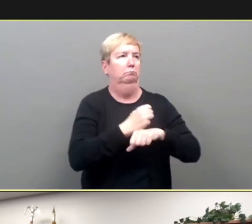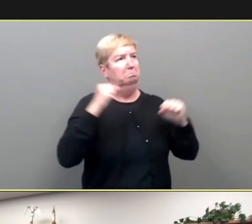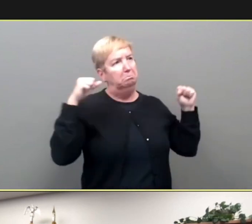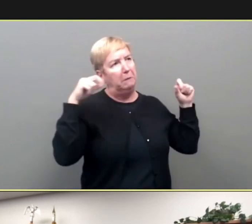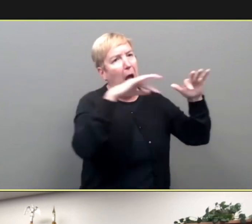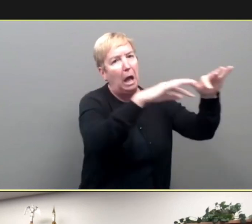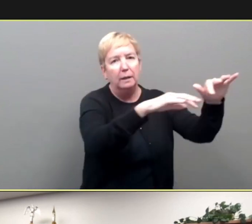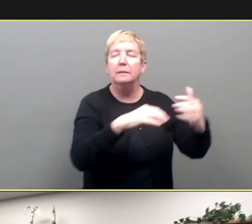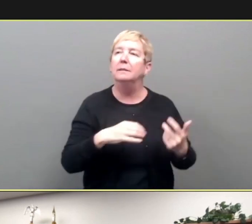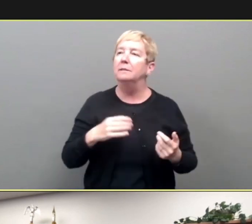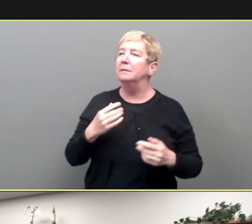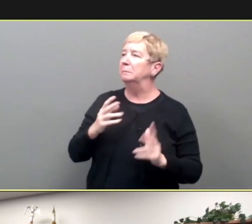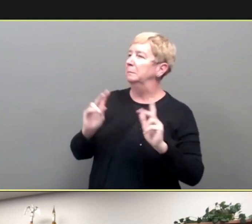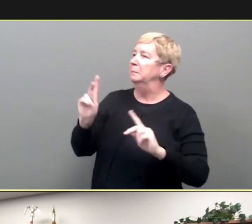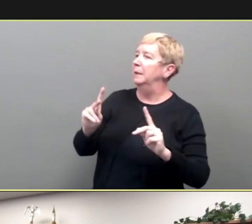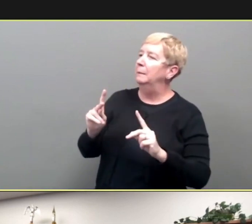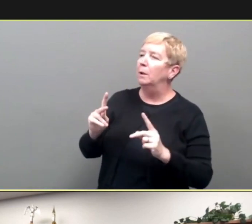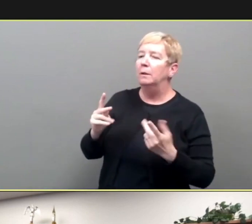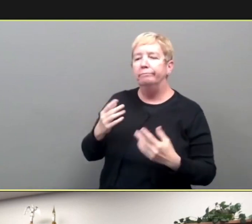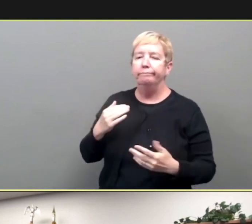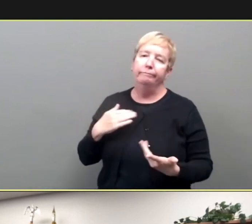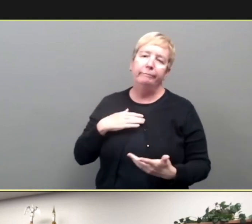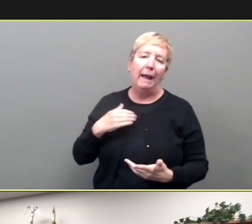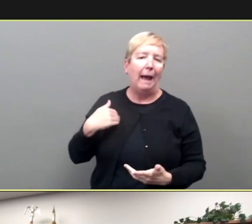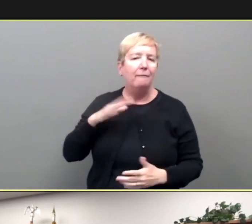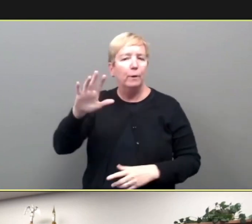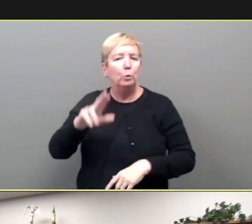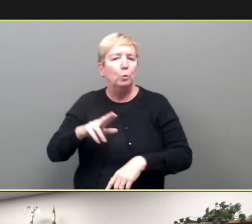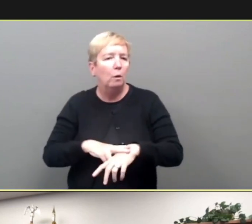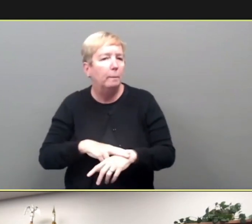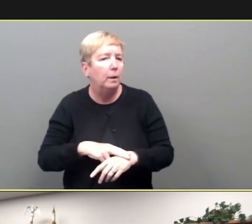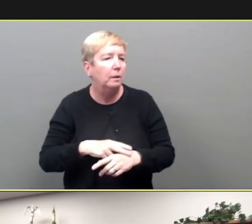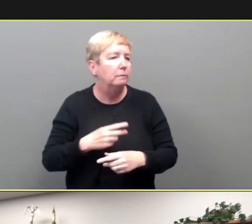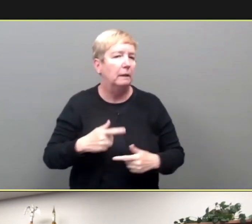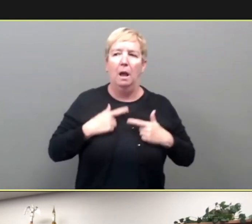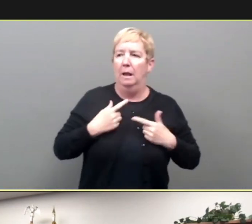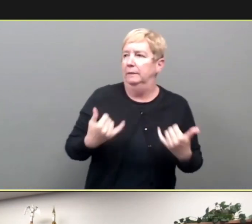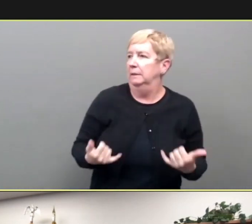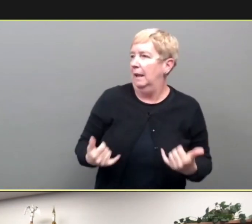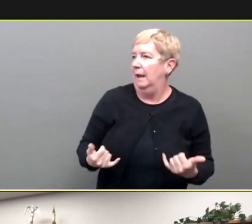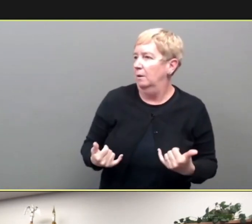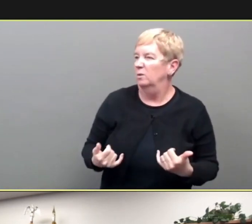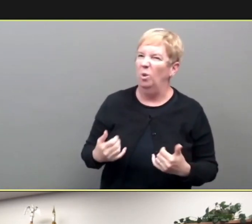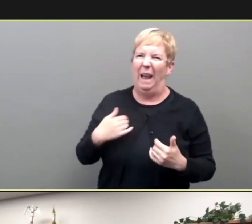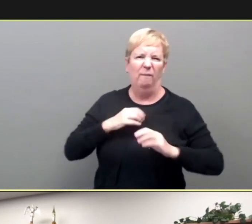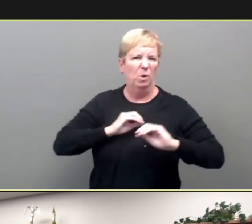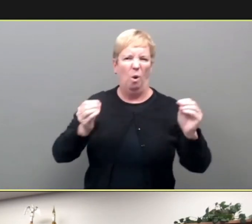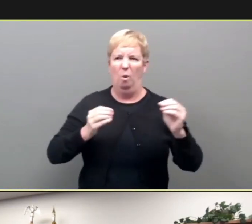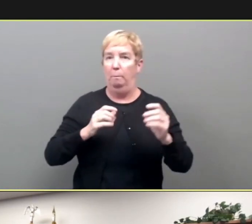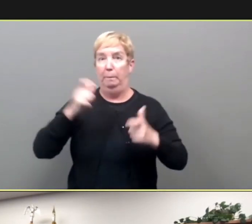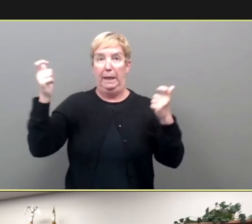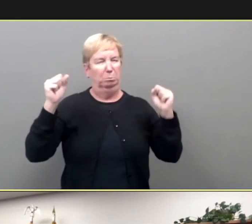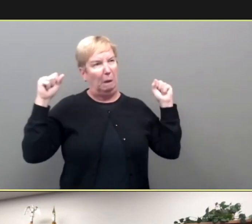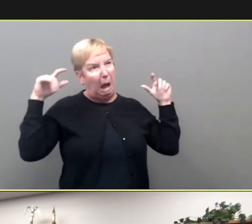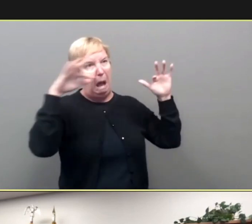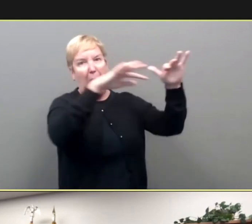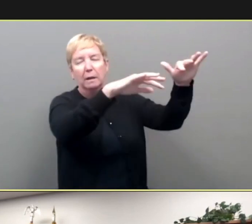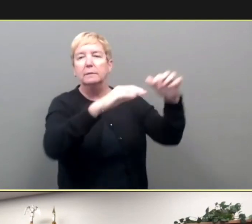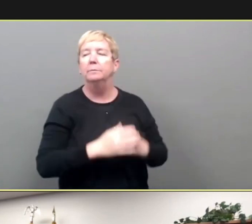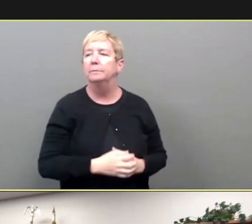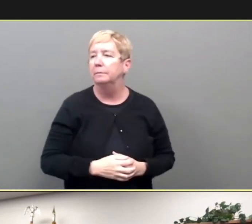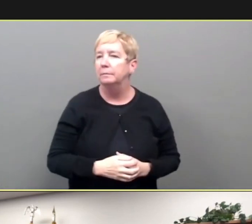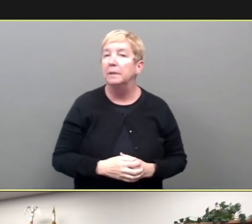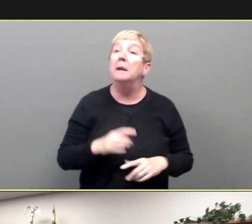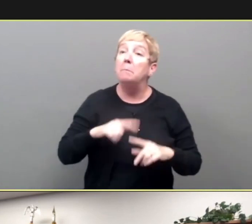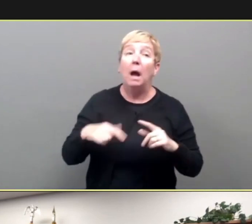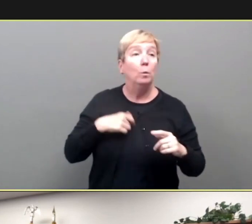back to their normal activities. So that's one. But we are bringing on some contractors